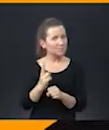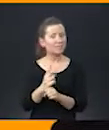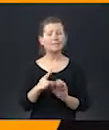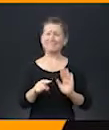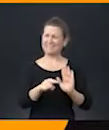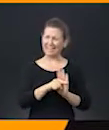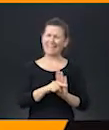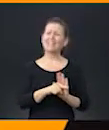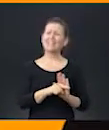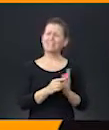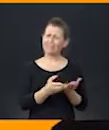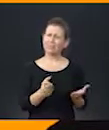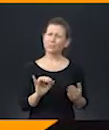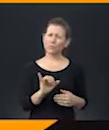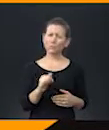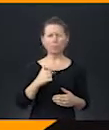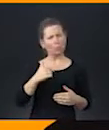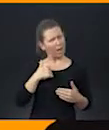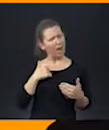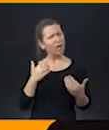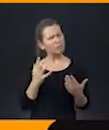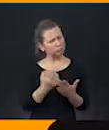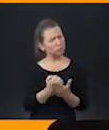aspects I also utilized in